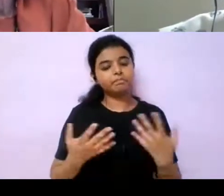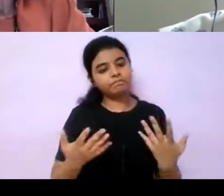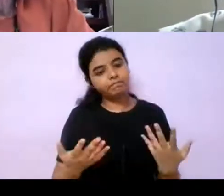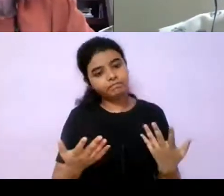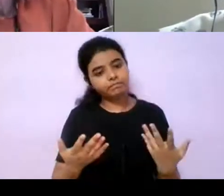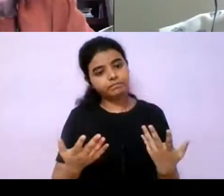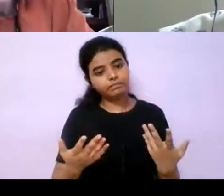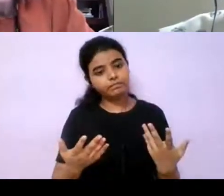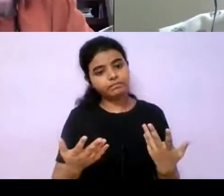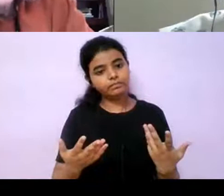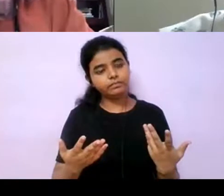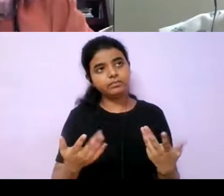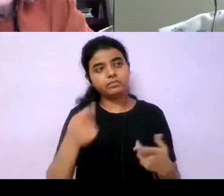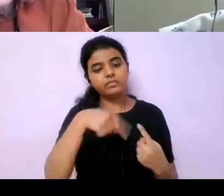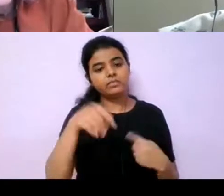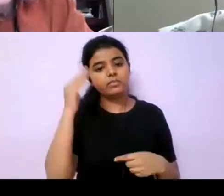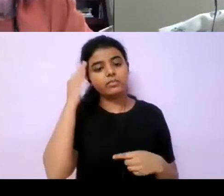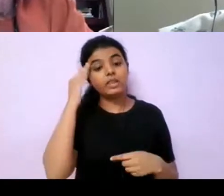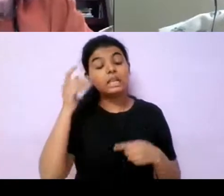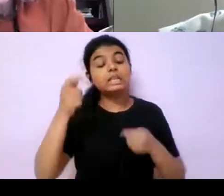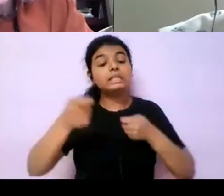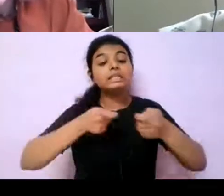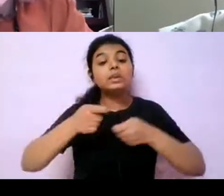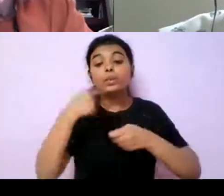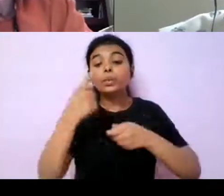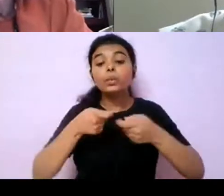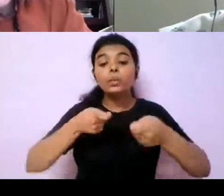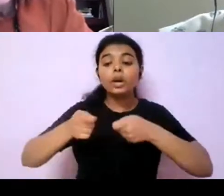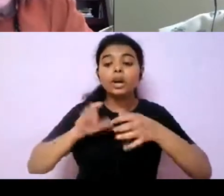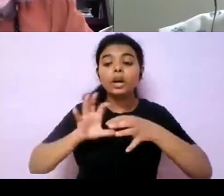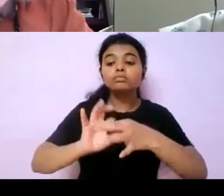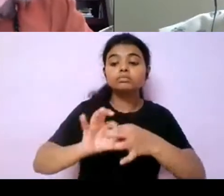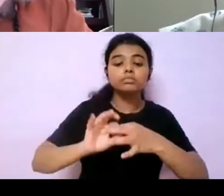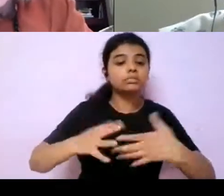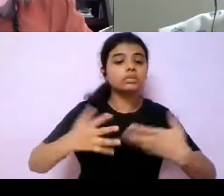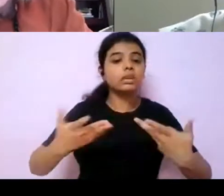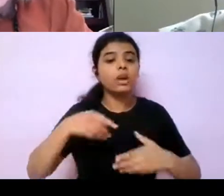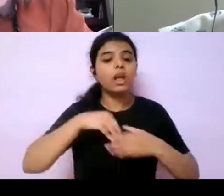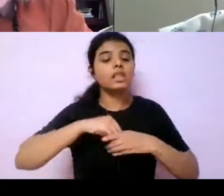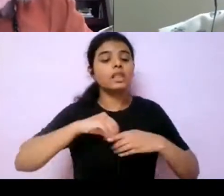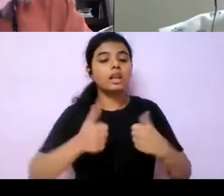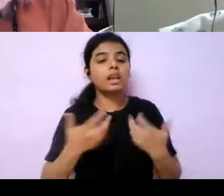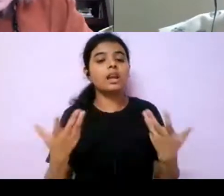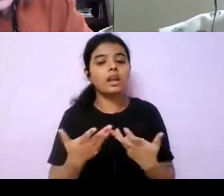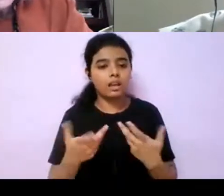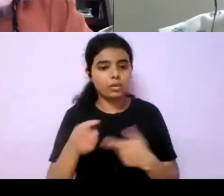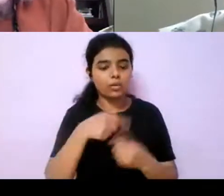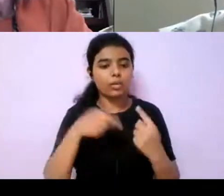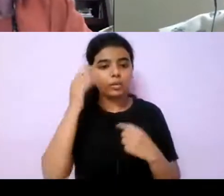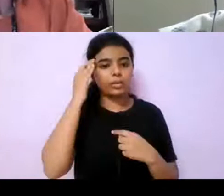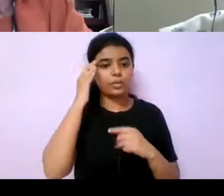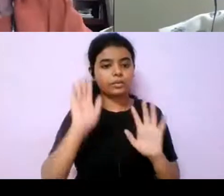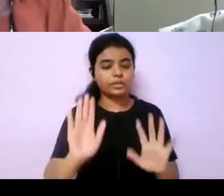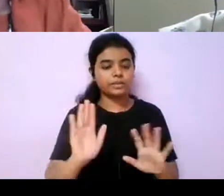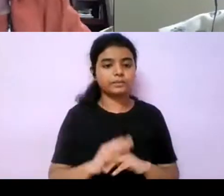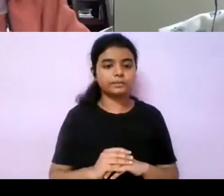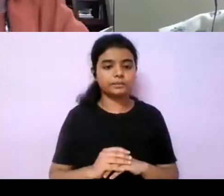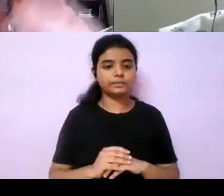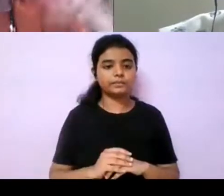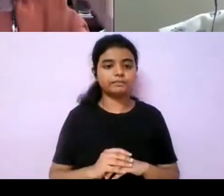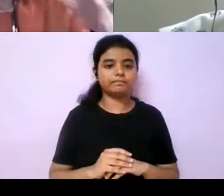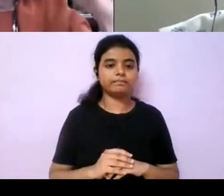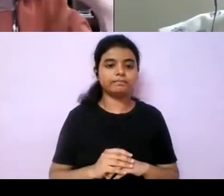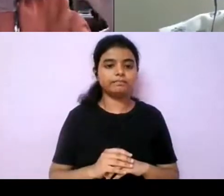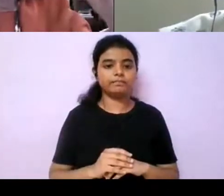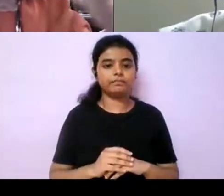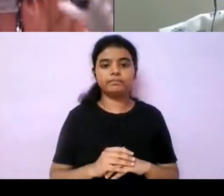But you have to know who you're dealing with, what you're dealing with, what capacities you're dealing with. And a sort of just